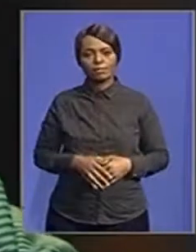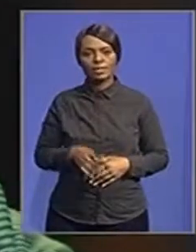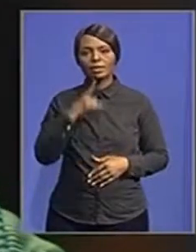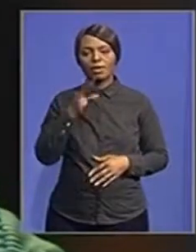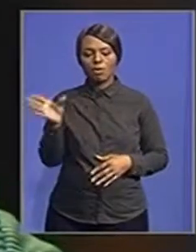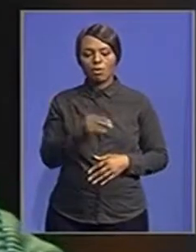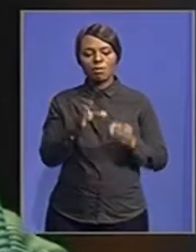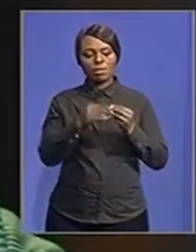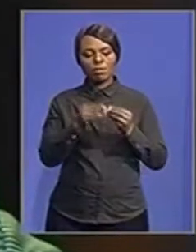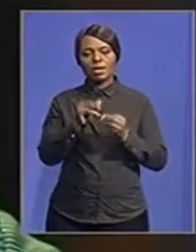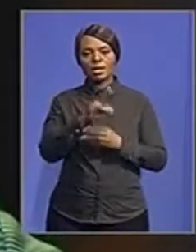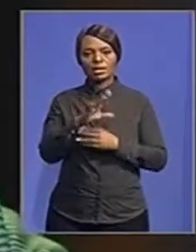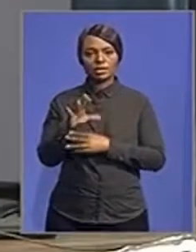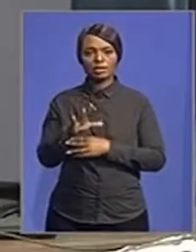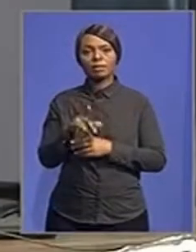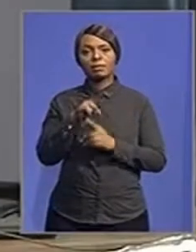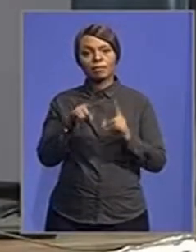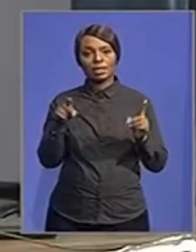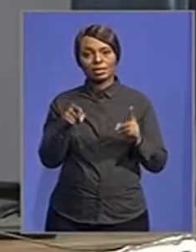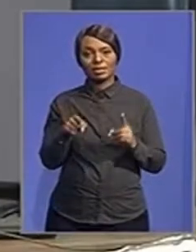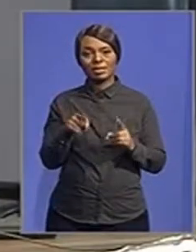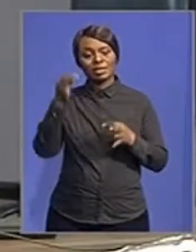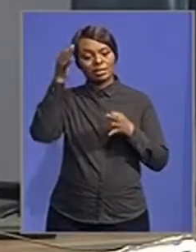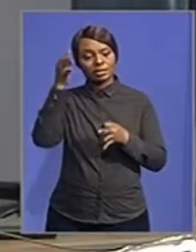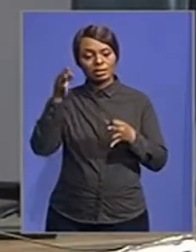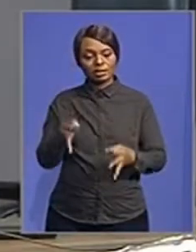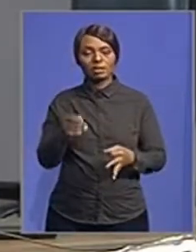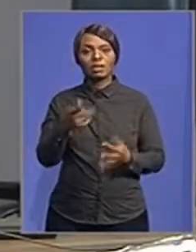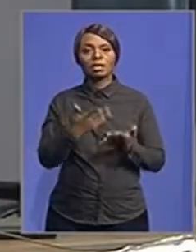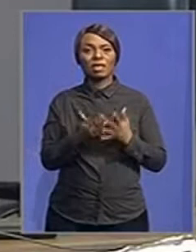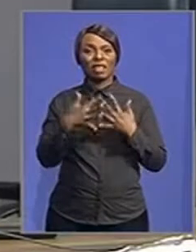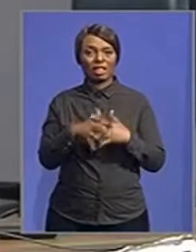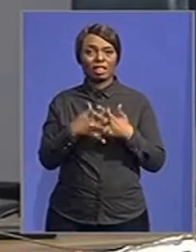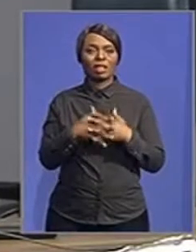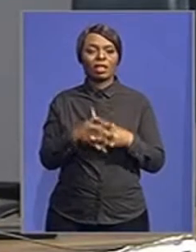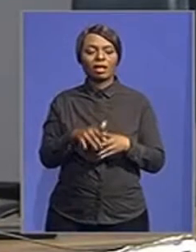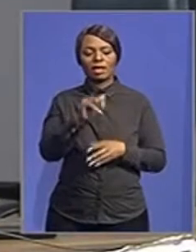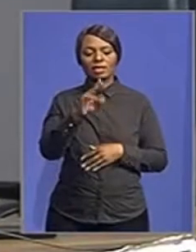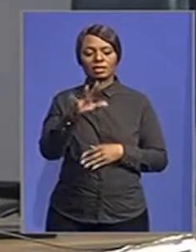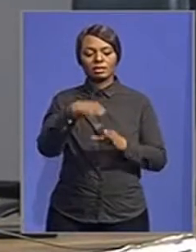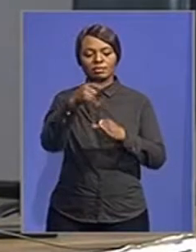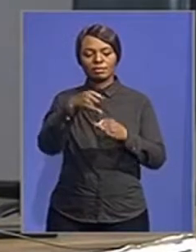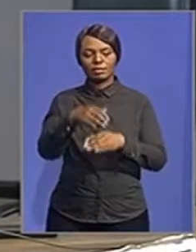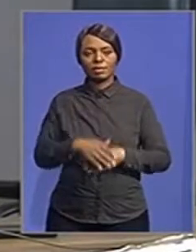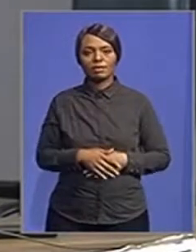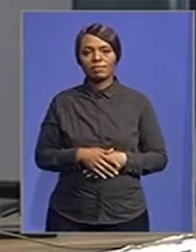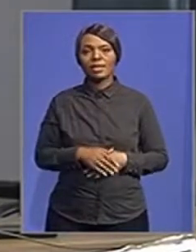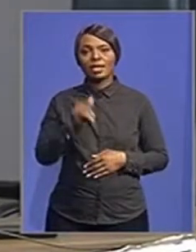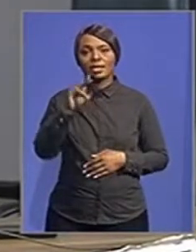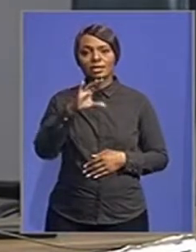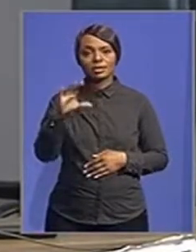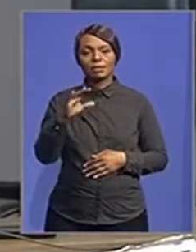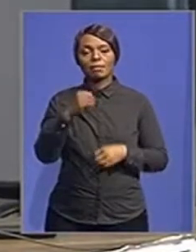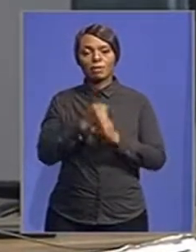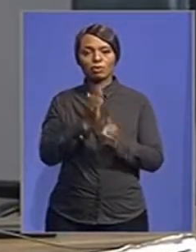e ka nna ya ferekanya mokga. The ANC has got to make sure that whatever happens, there's still an organization. We